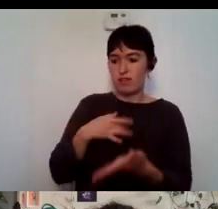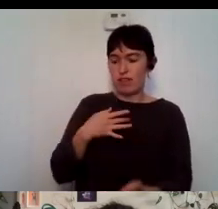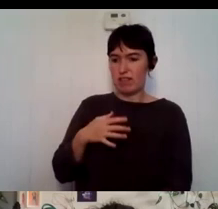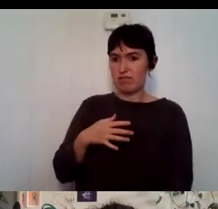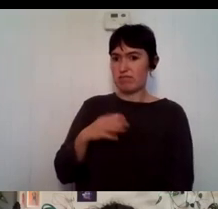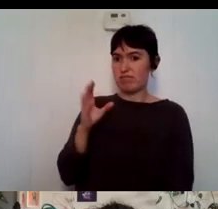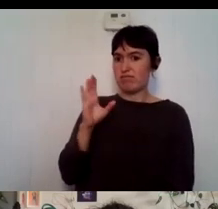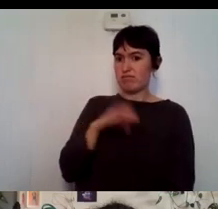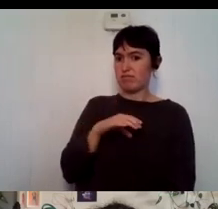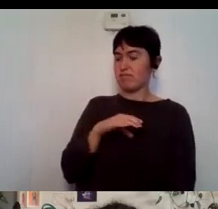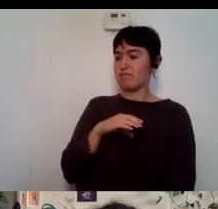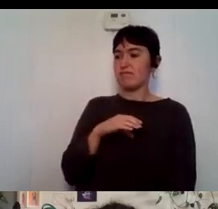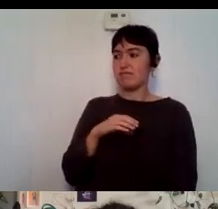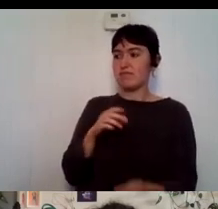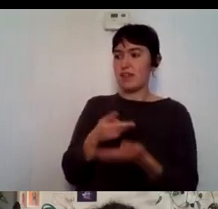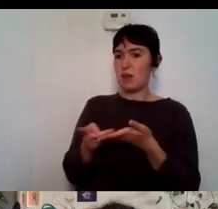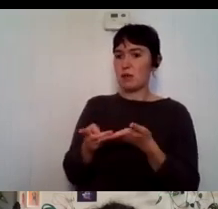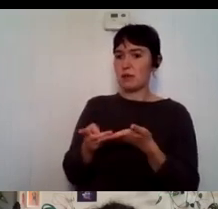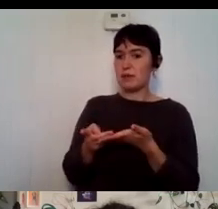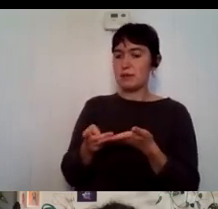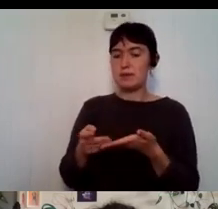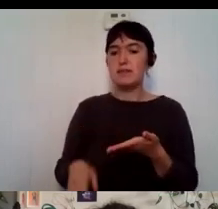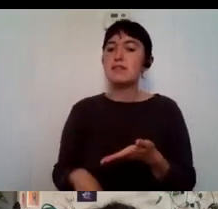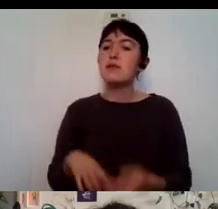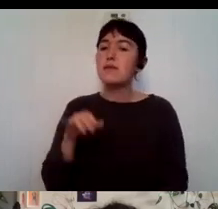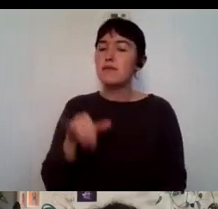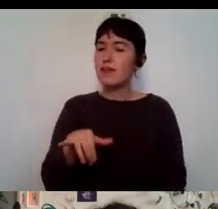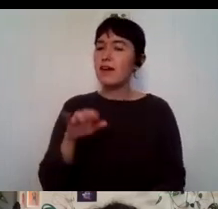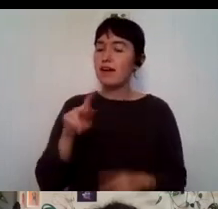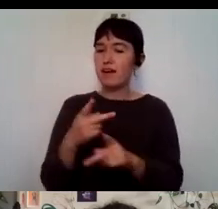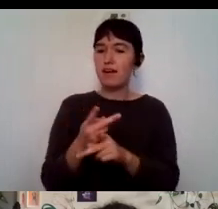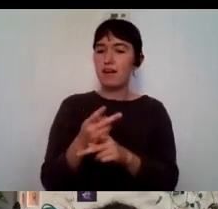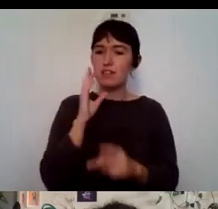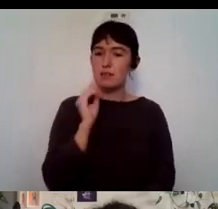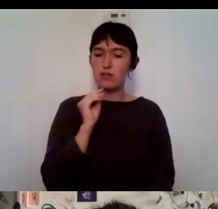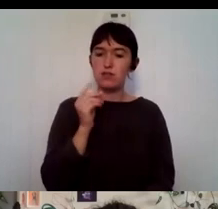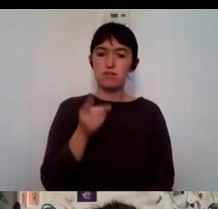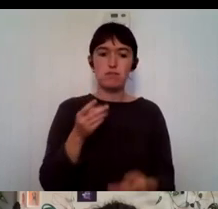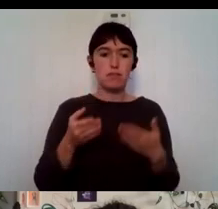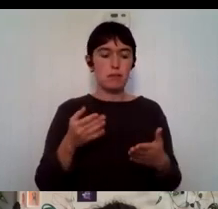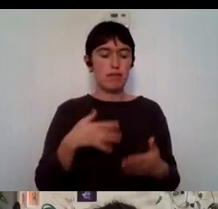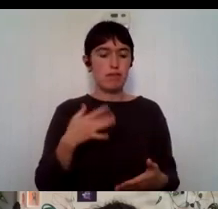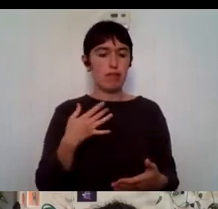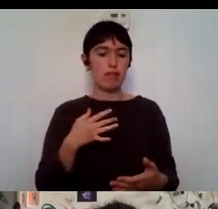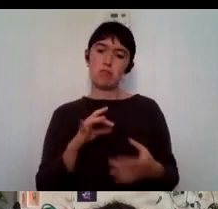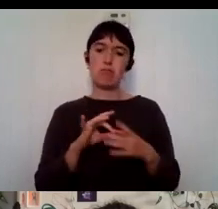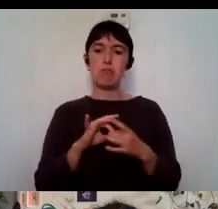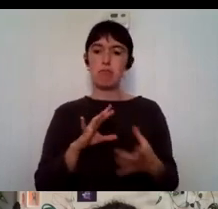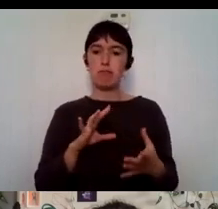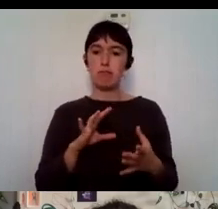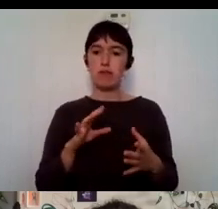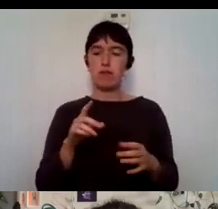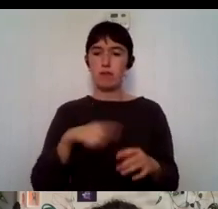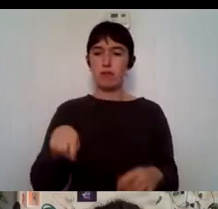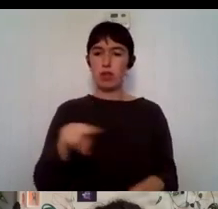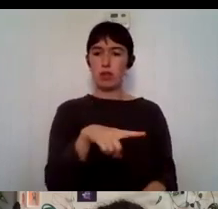there. So that kind of experience you might be more detached from that, and you